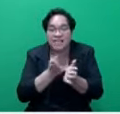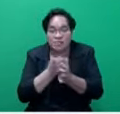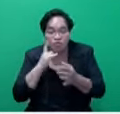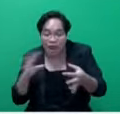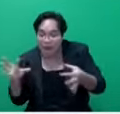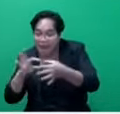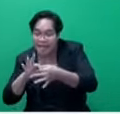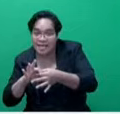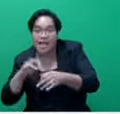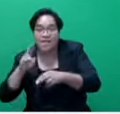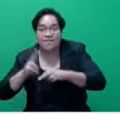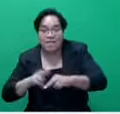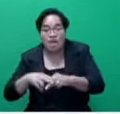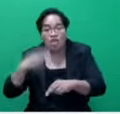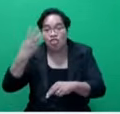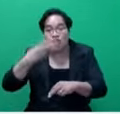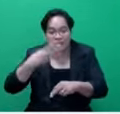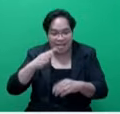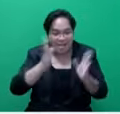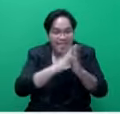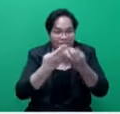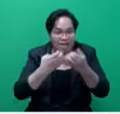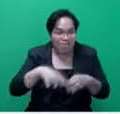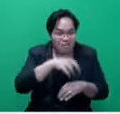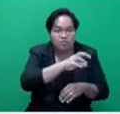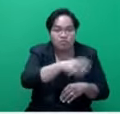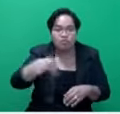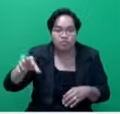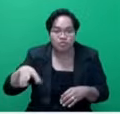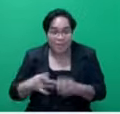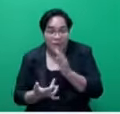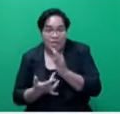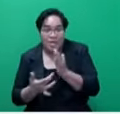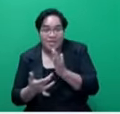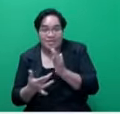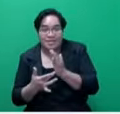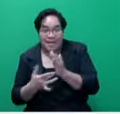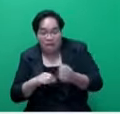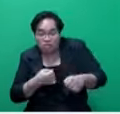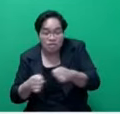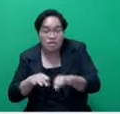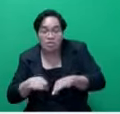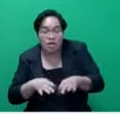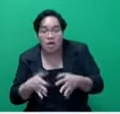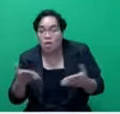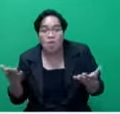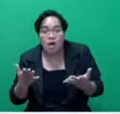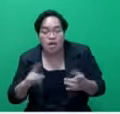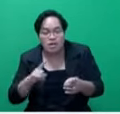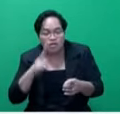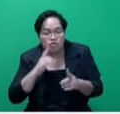harmonizing the work of Fiji's 13 municipal councils. Our digitization strategy will deliver a